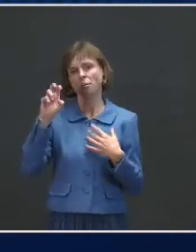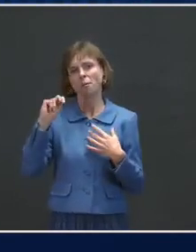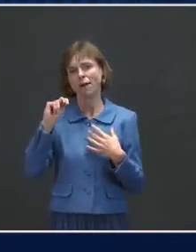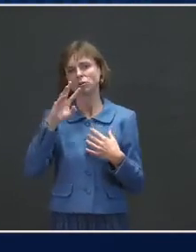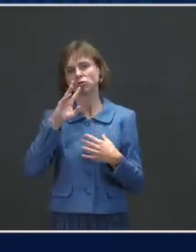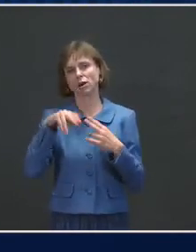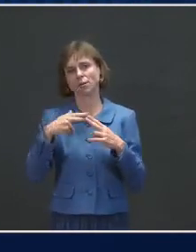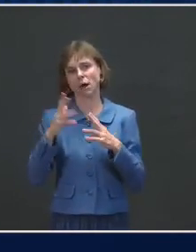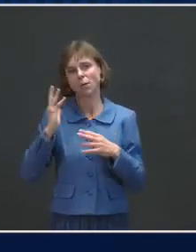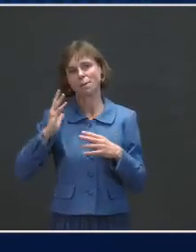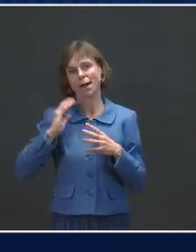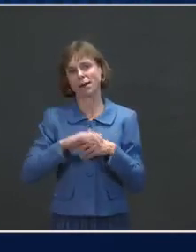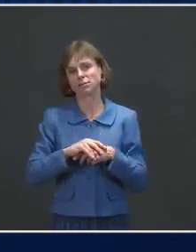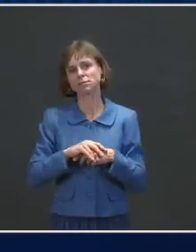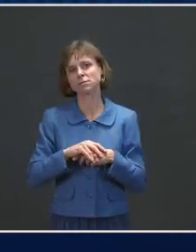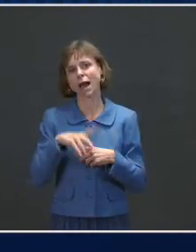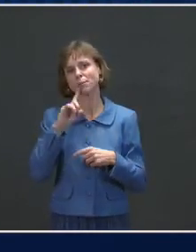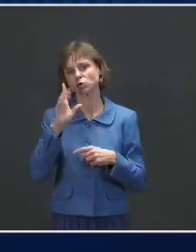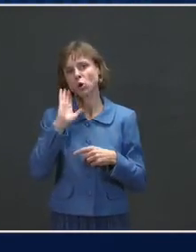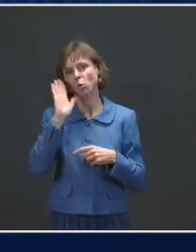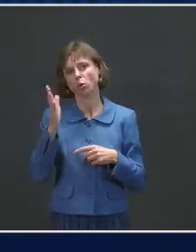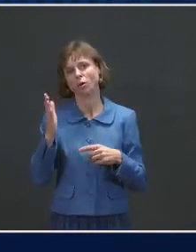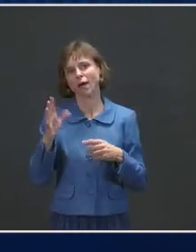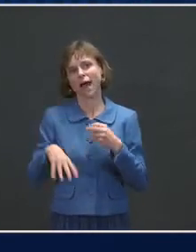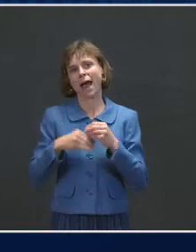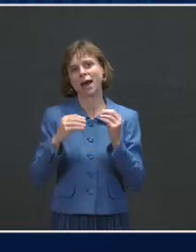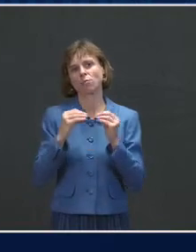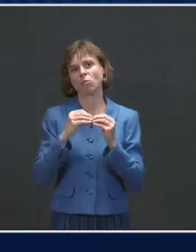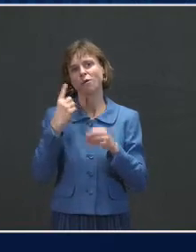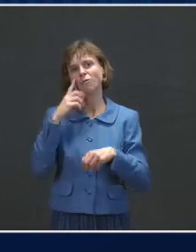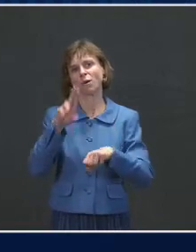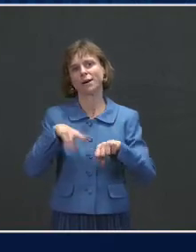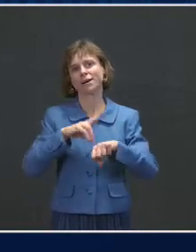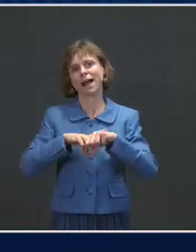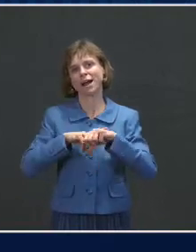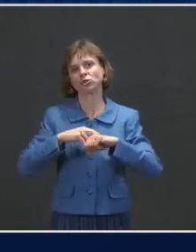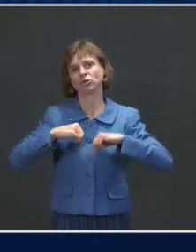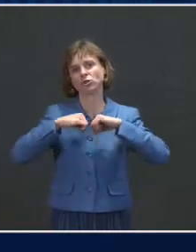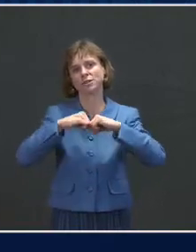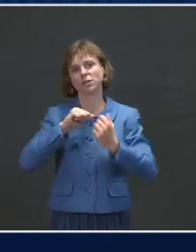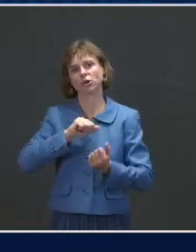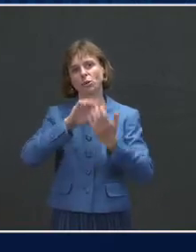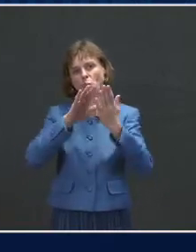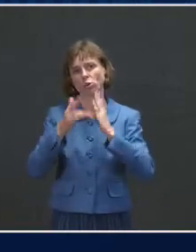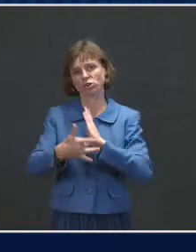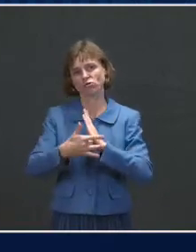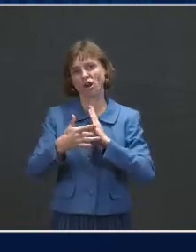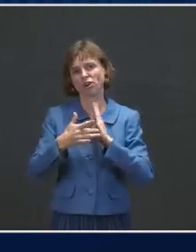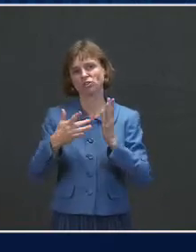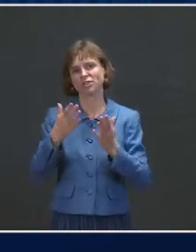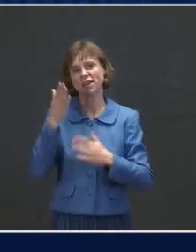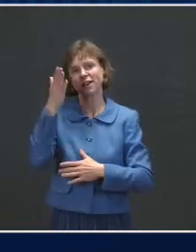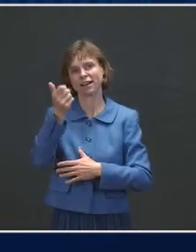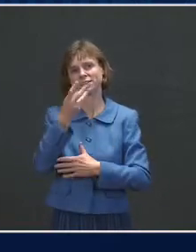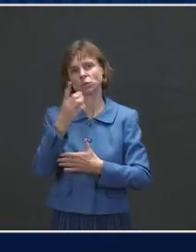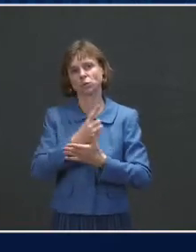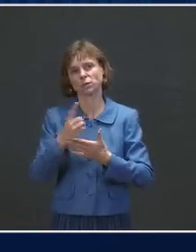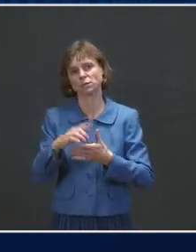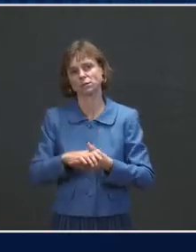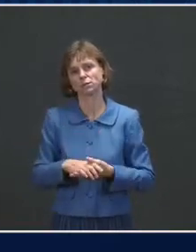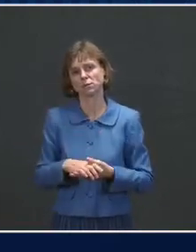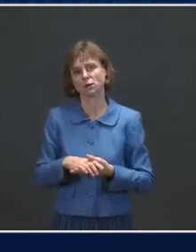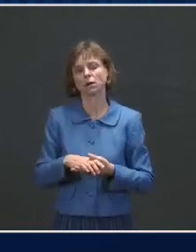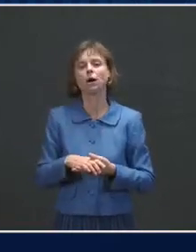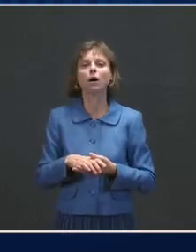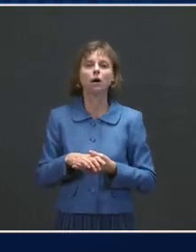and I'm sure he'll have more to say on his national security approach and strategy in the weeks ahead. And I have one question. Last week,